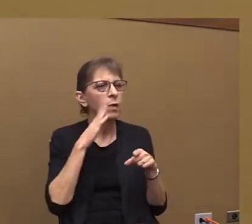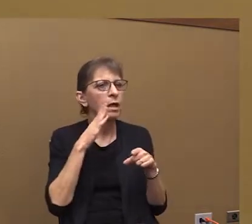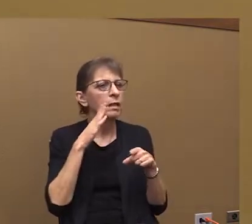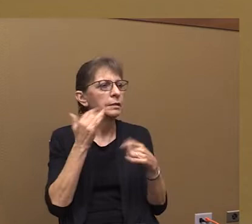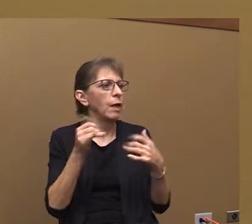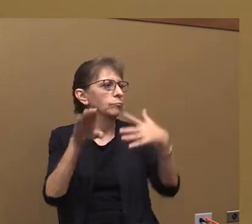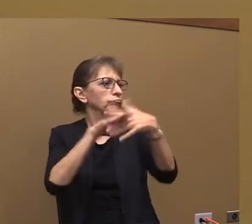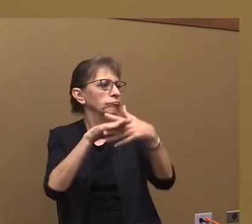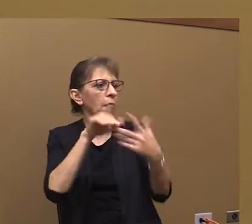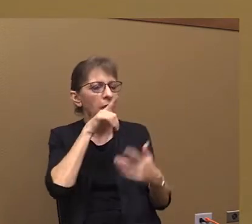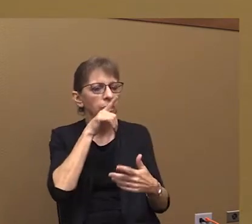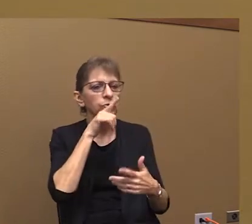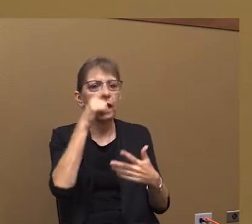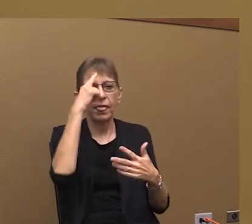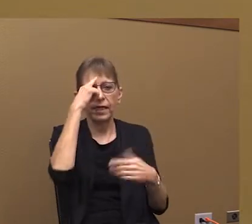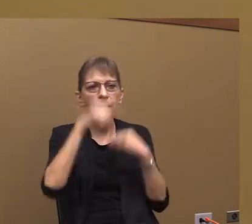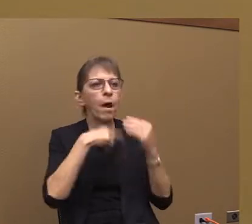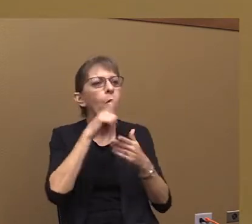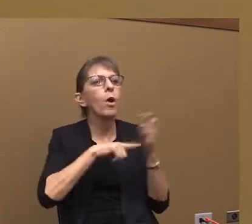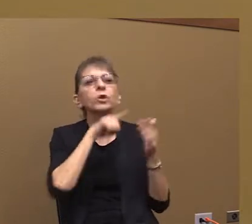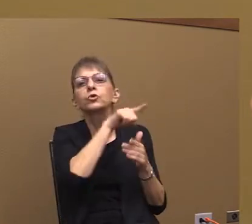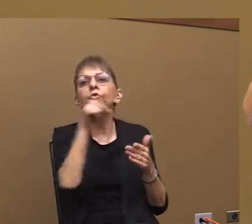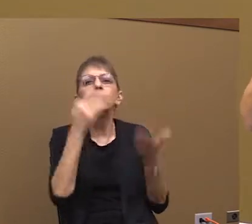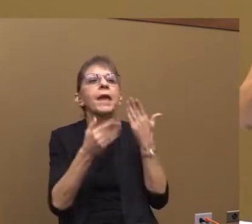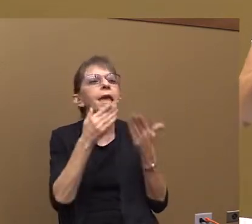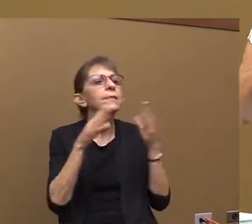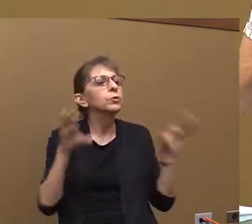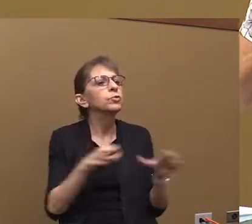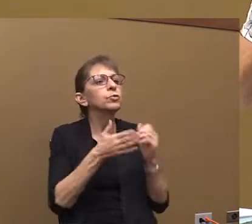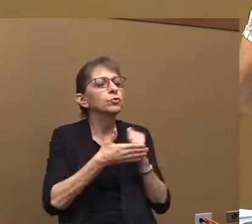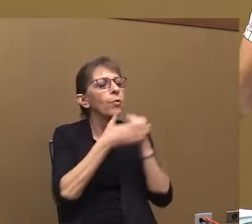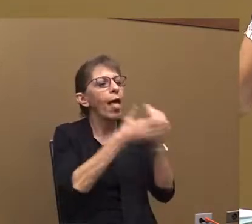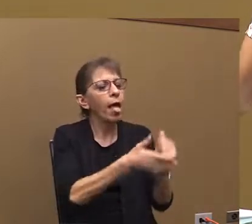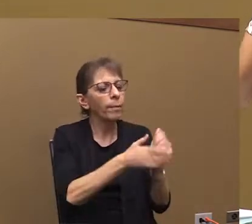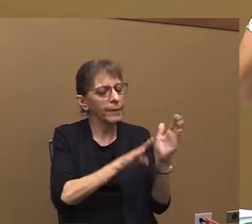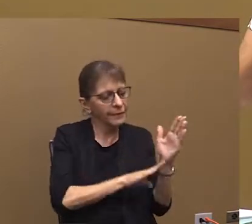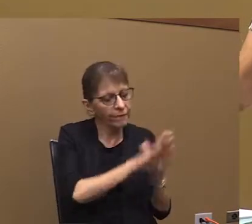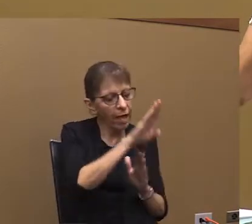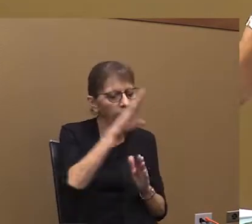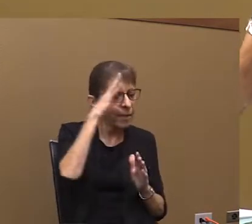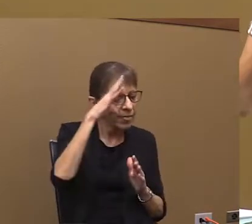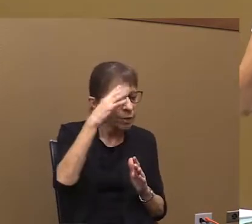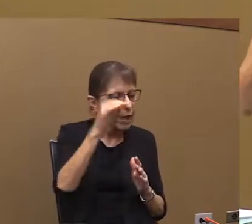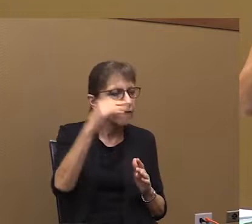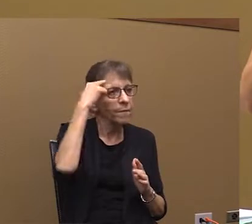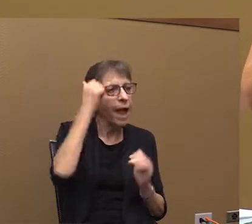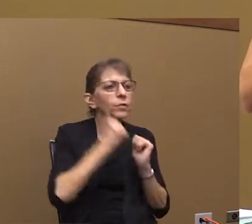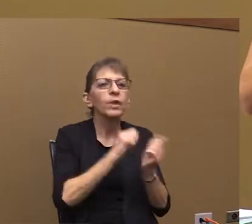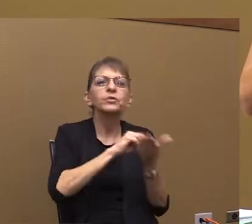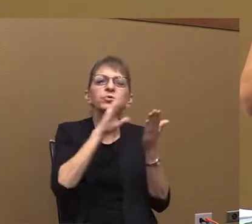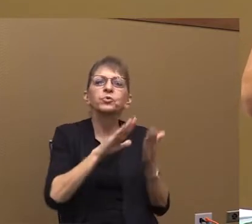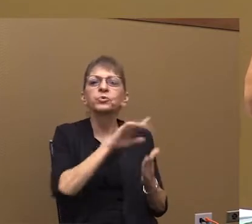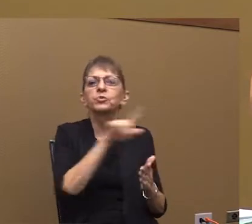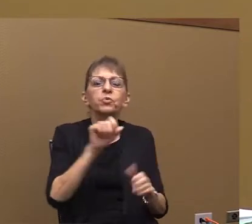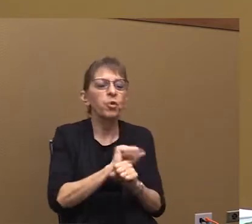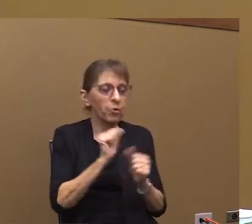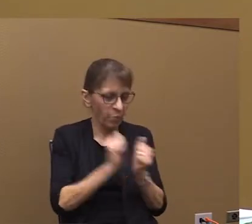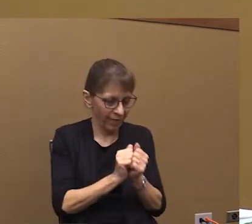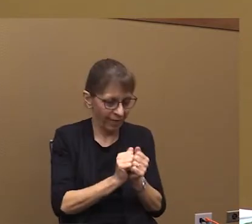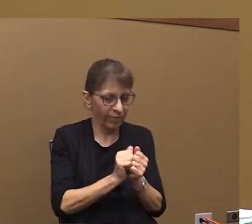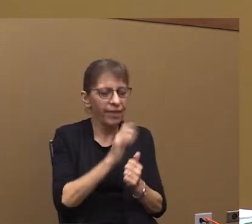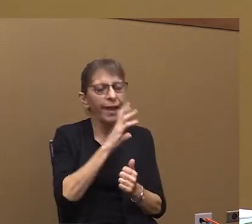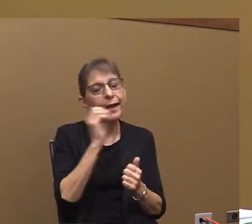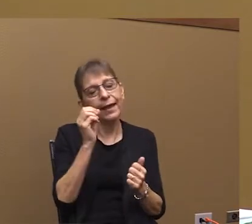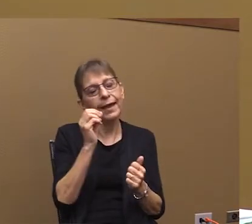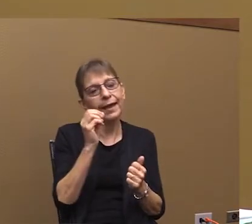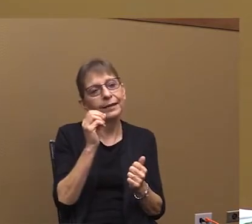for lunch, what you might do to help develop theory of mind with the students that you work with,